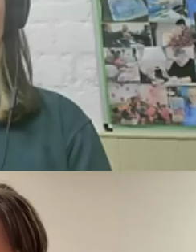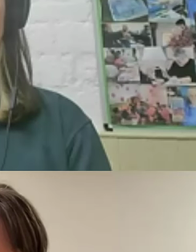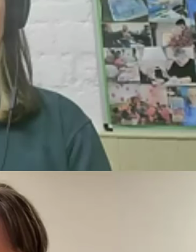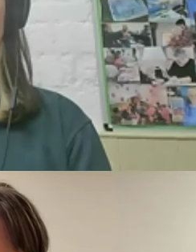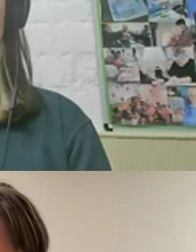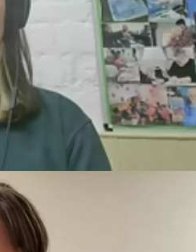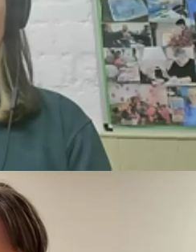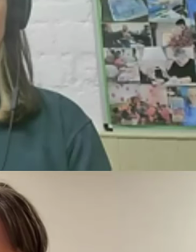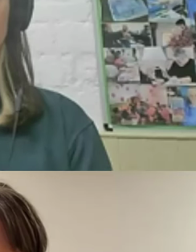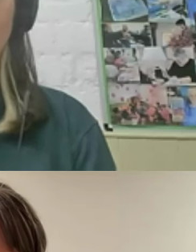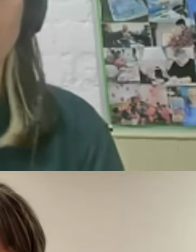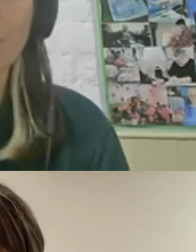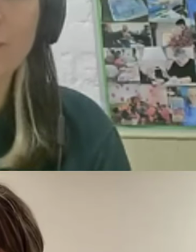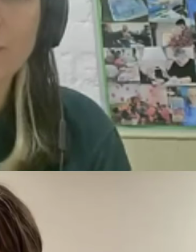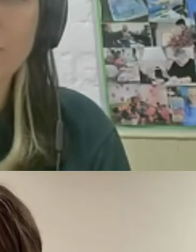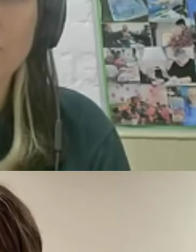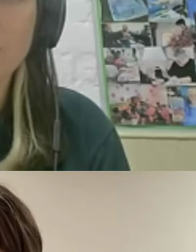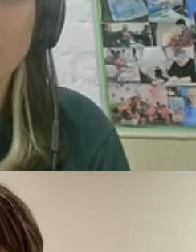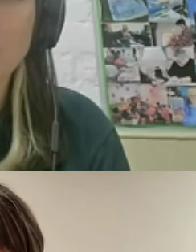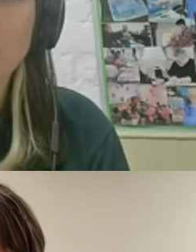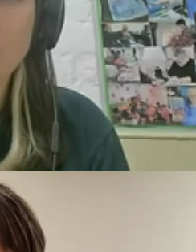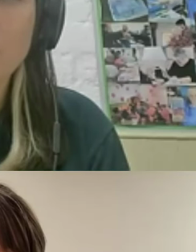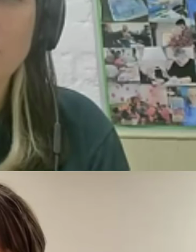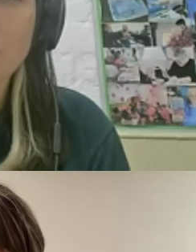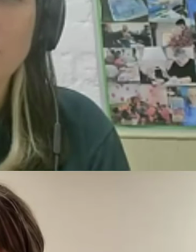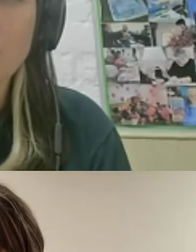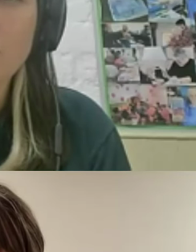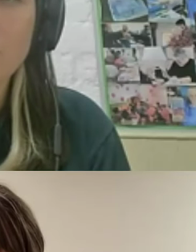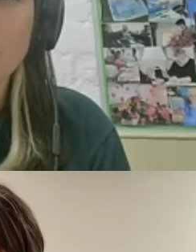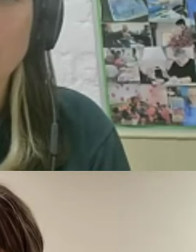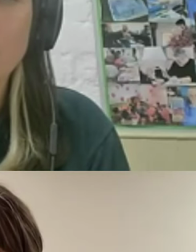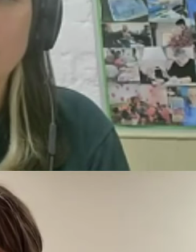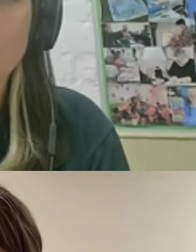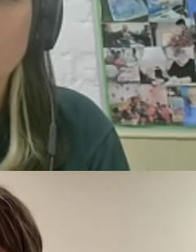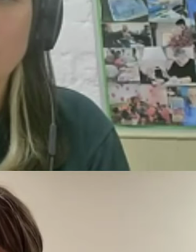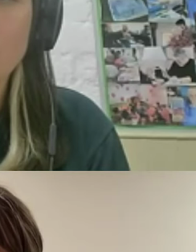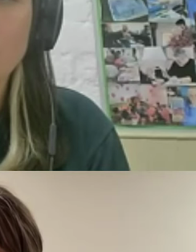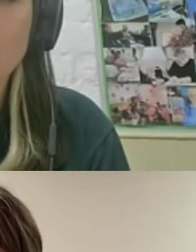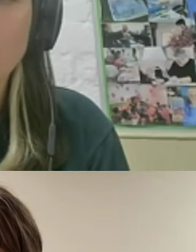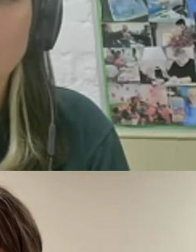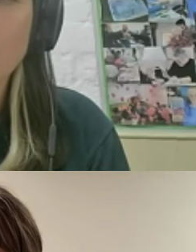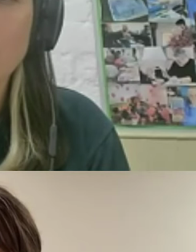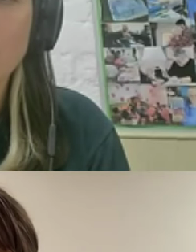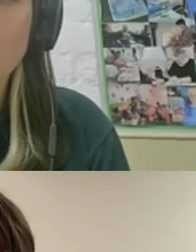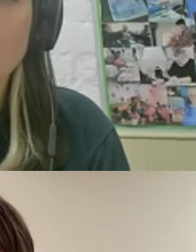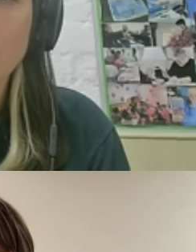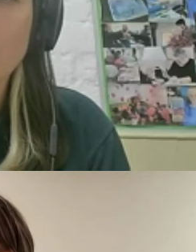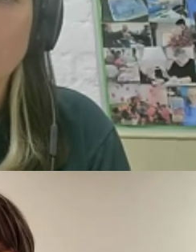minutes. Claire McManus, I can see you with your hand up there, just as we're skipping through. Please unmute yourself.